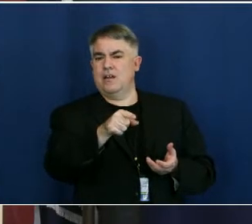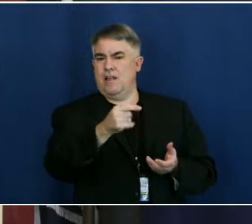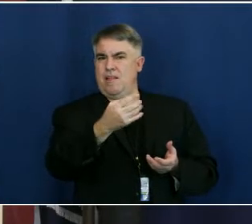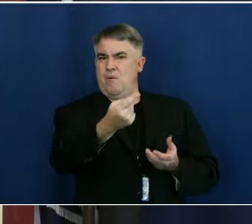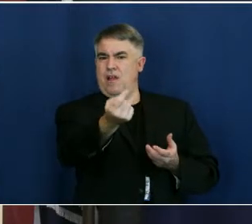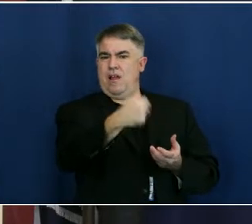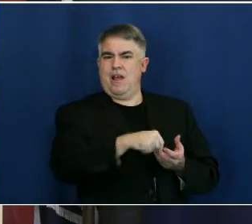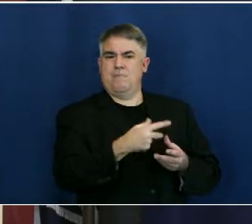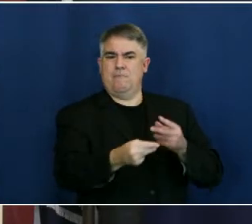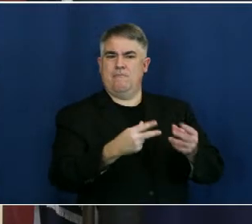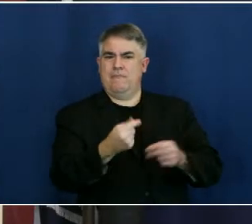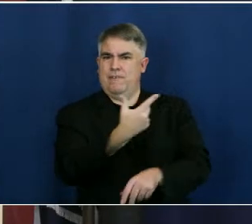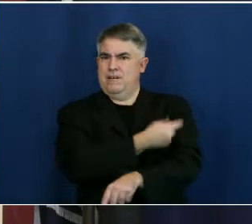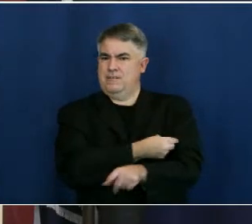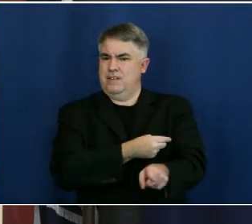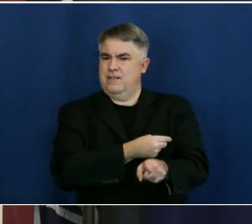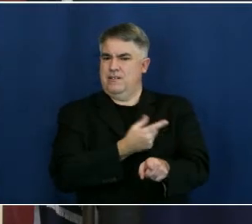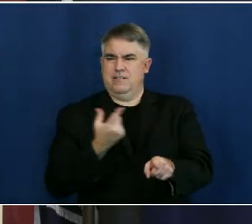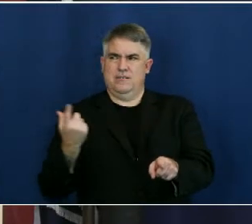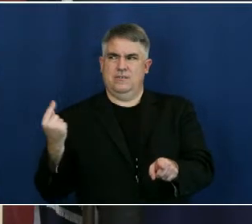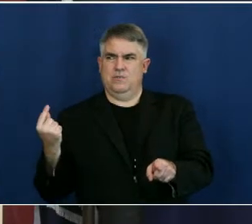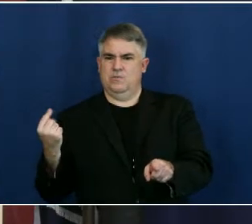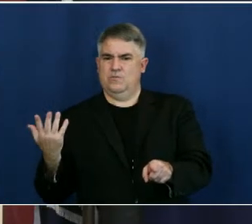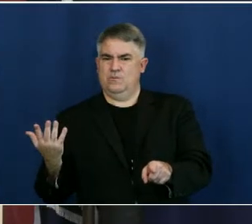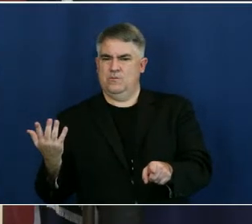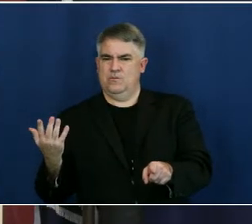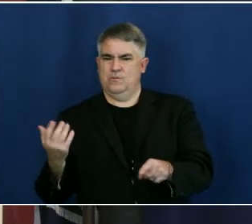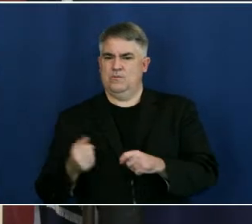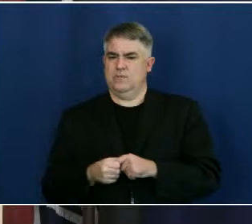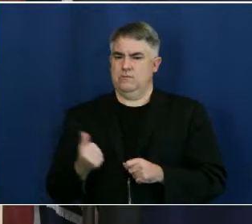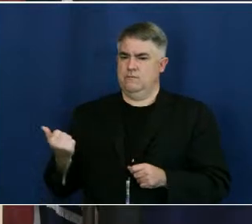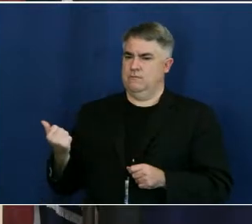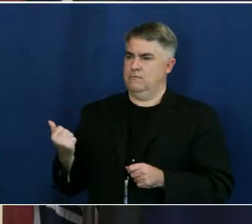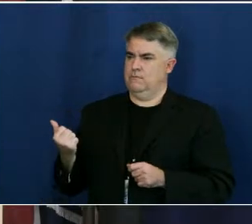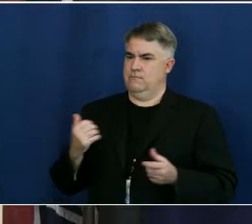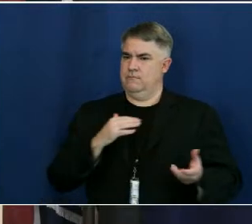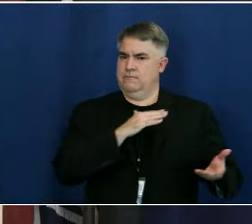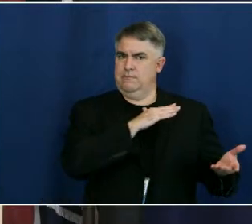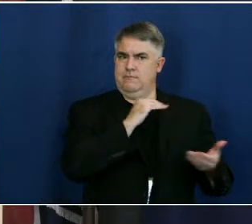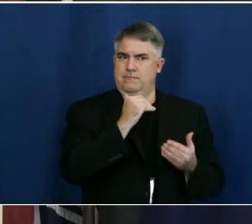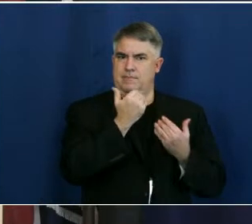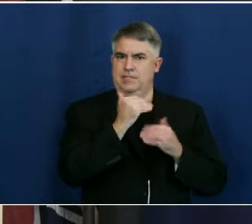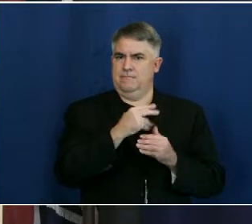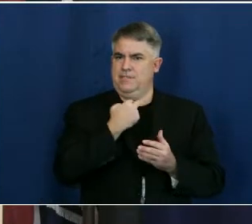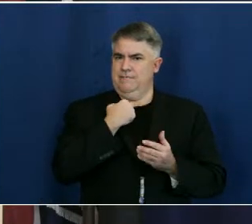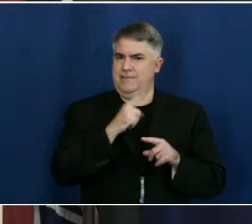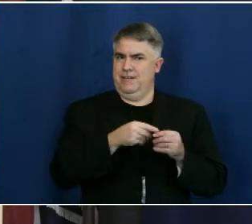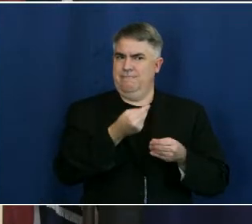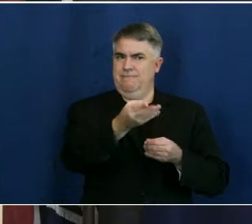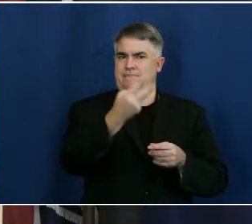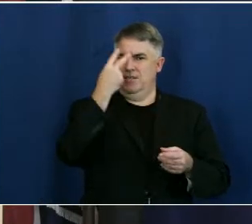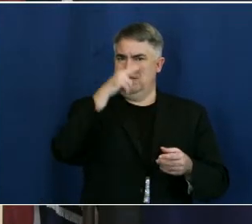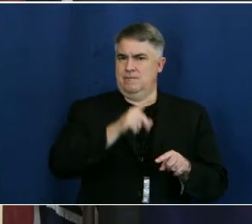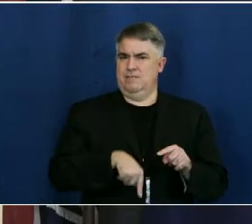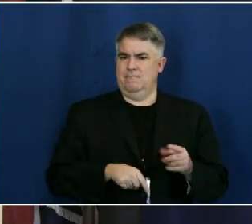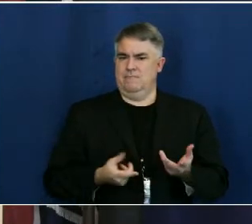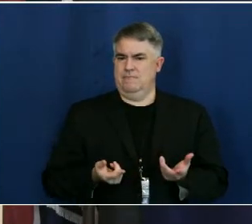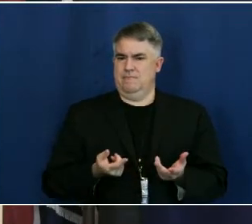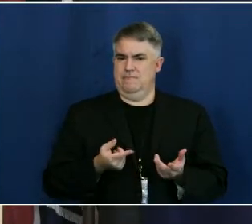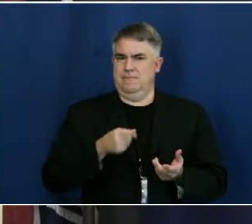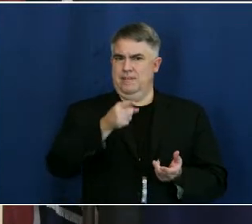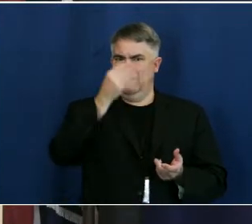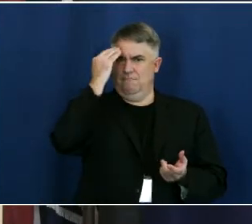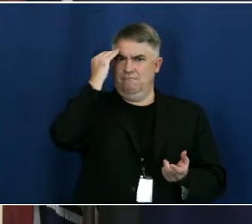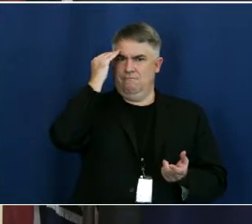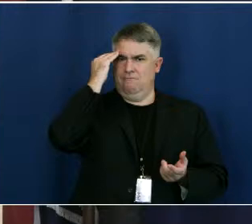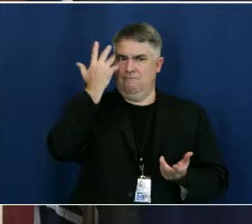it's the same issue we've been dealing with most of these issues. It's a supply issue. I think they recognize and understand we have a larger number